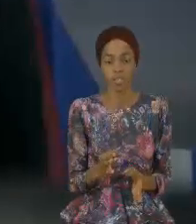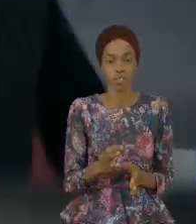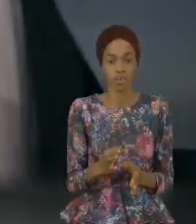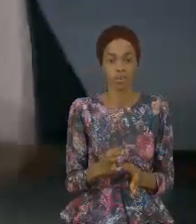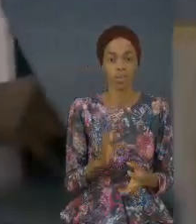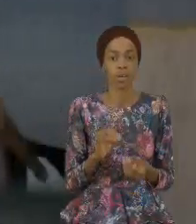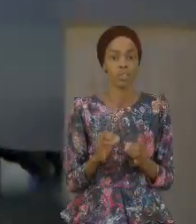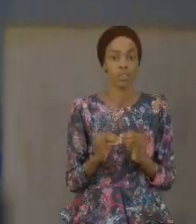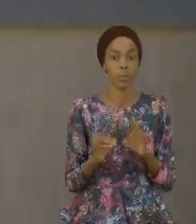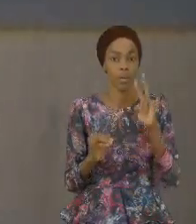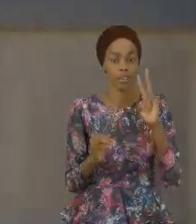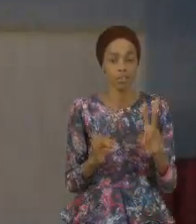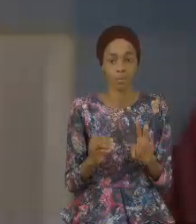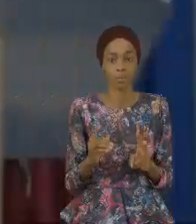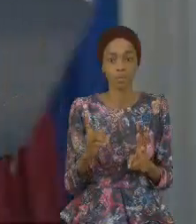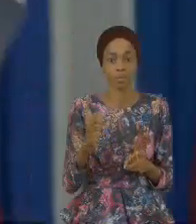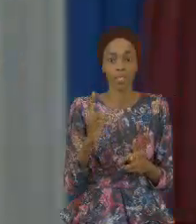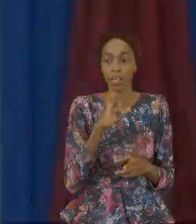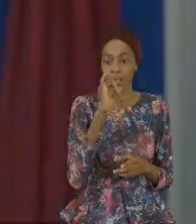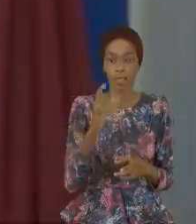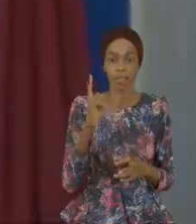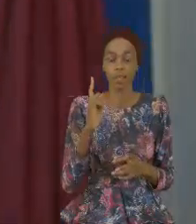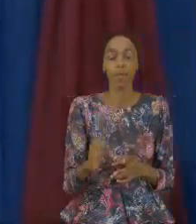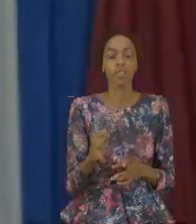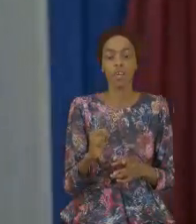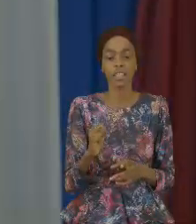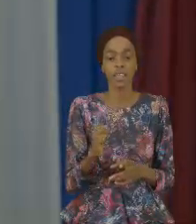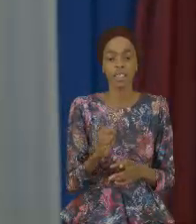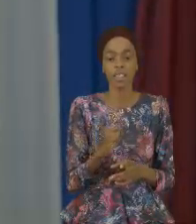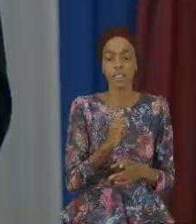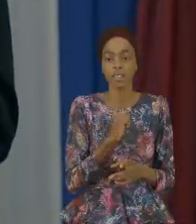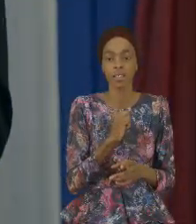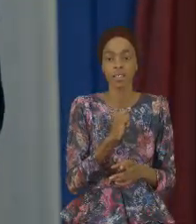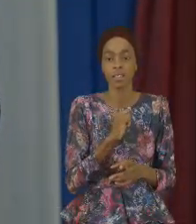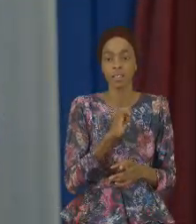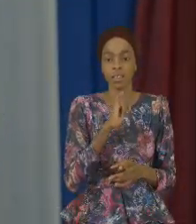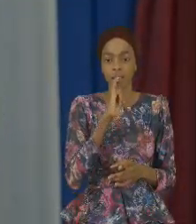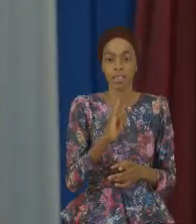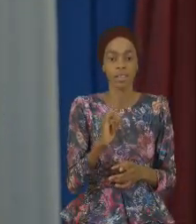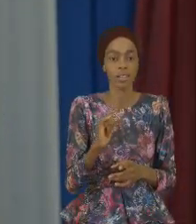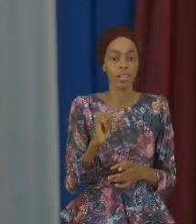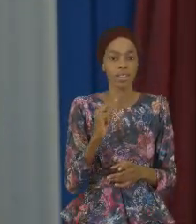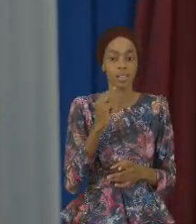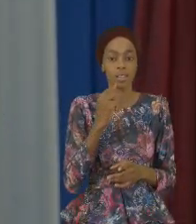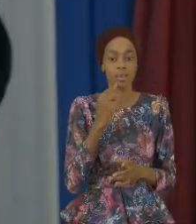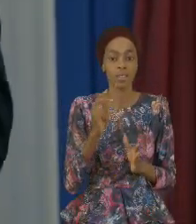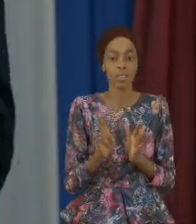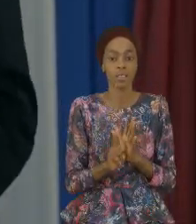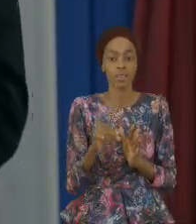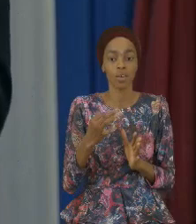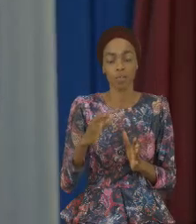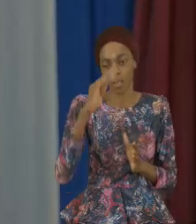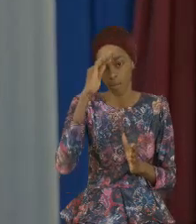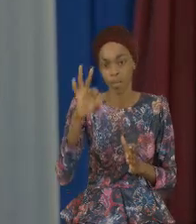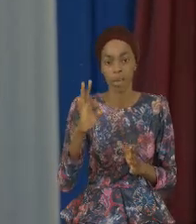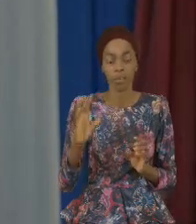two is the forthrightness of a man of devotion and doctrine. Number three